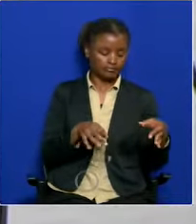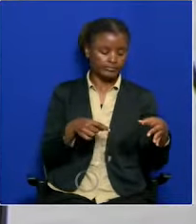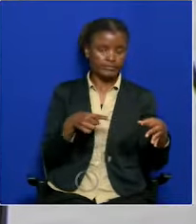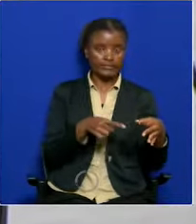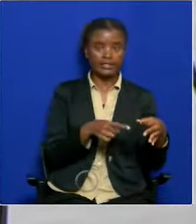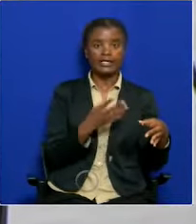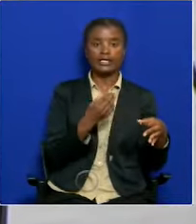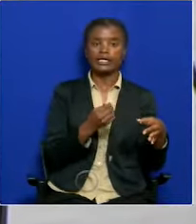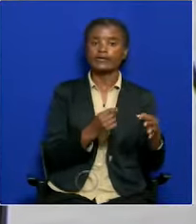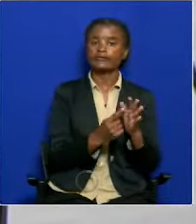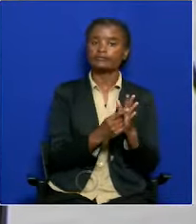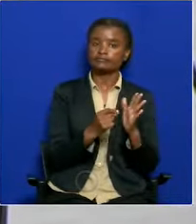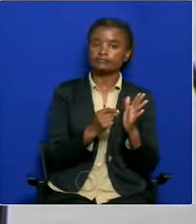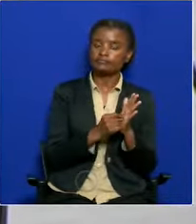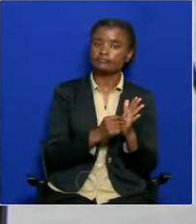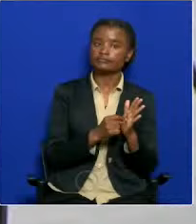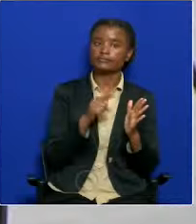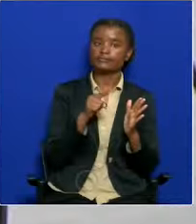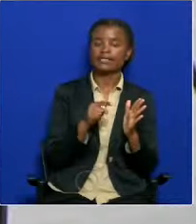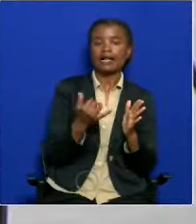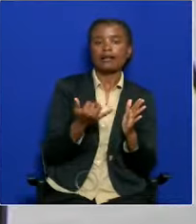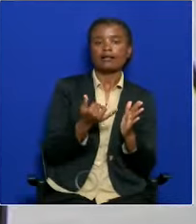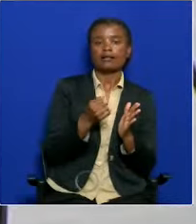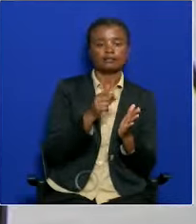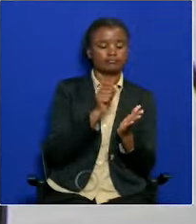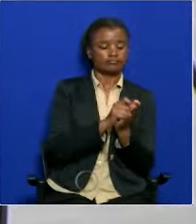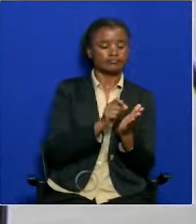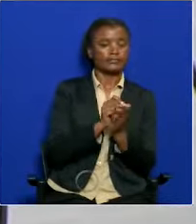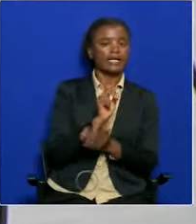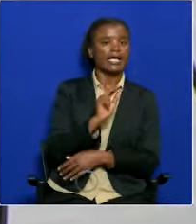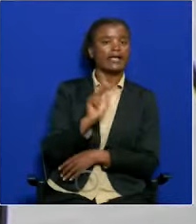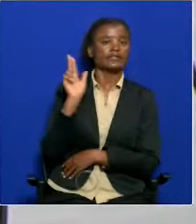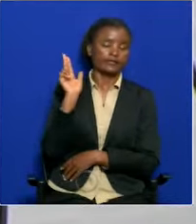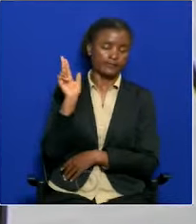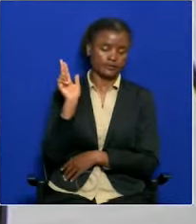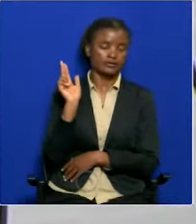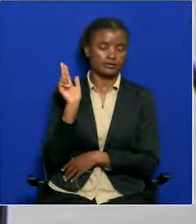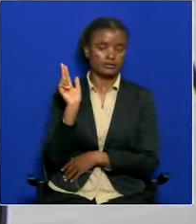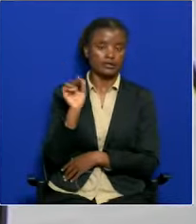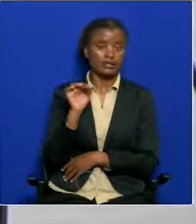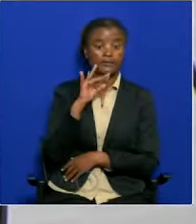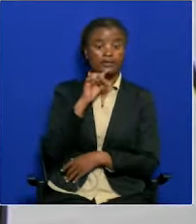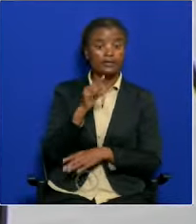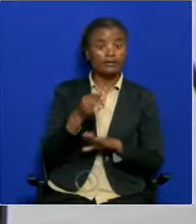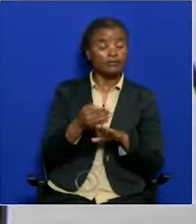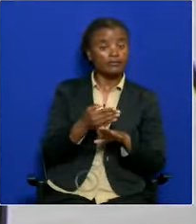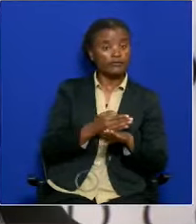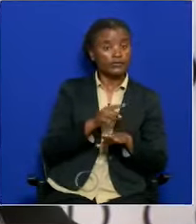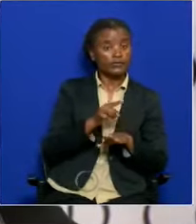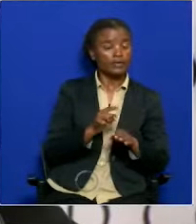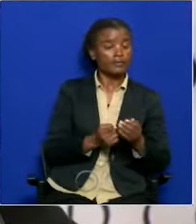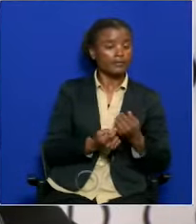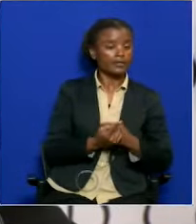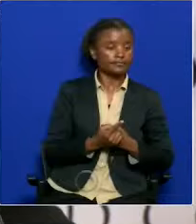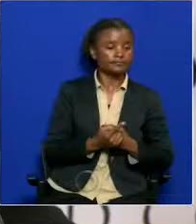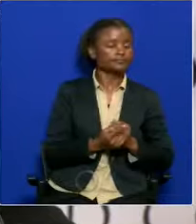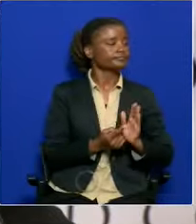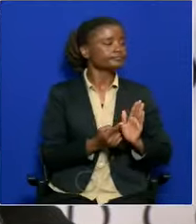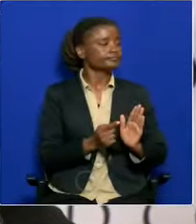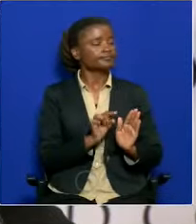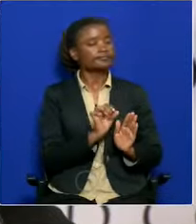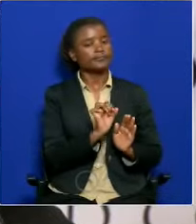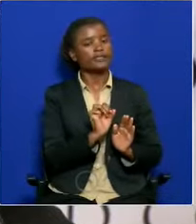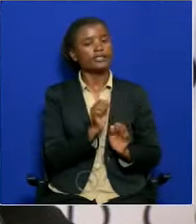affidavit form, had eventually been prepared in advance. General Shibiri, can I just ask you, when you